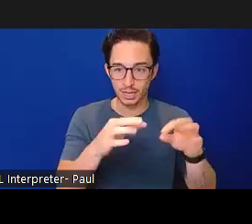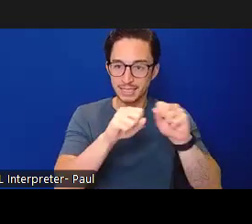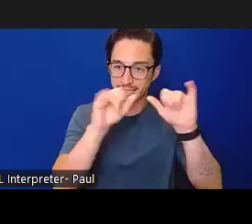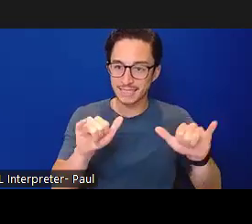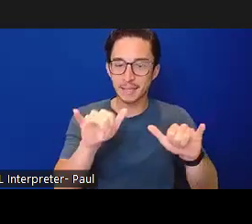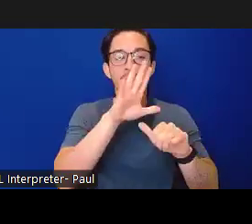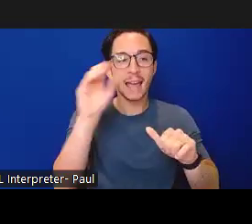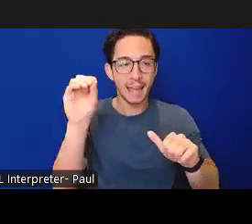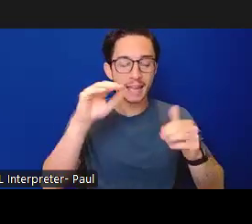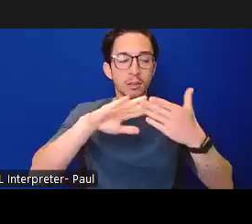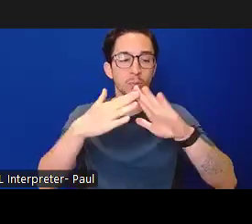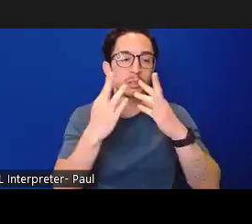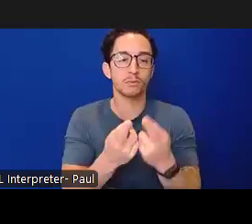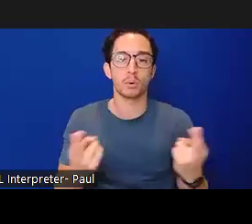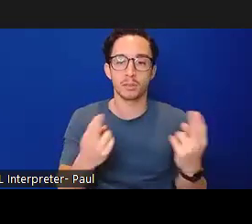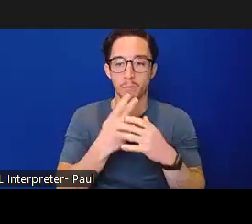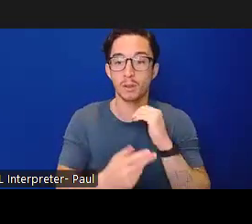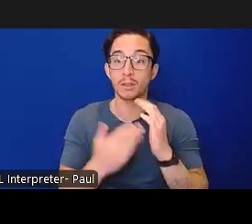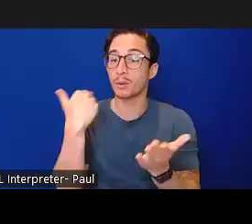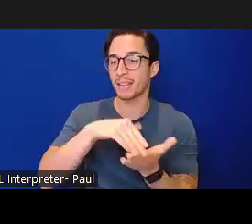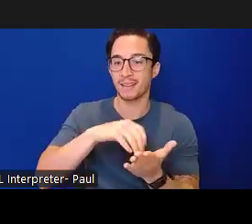community resources. So again, it's not personal.